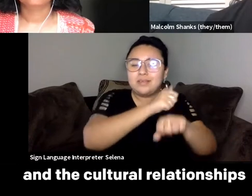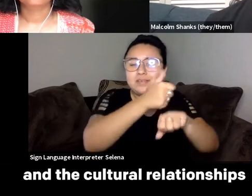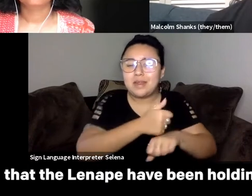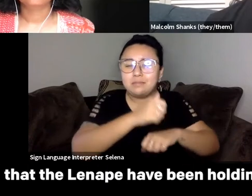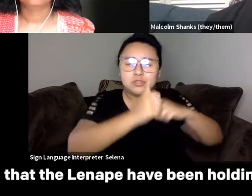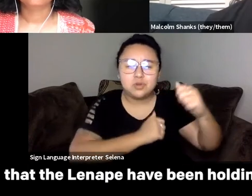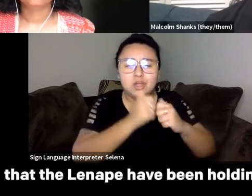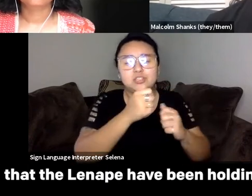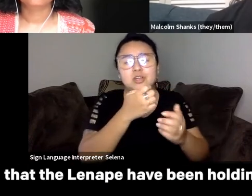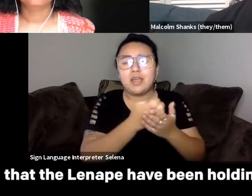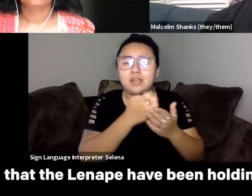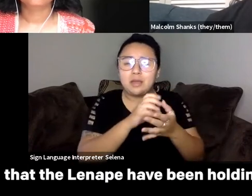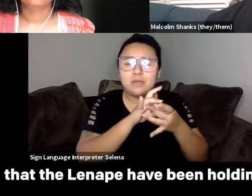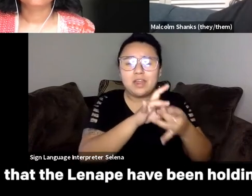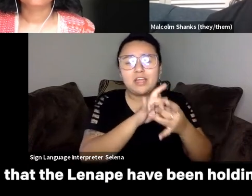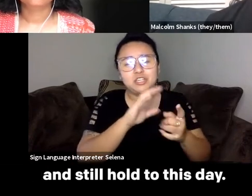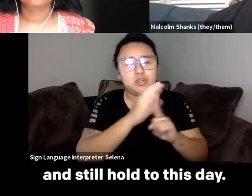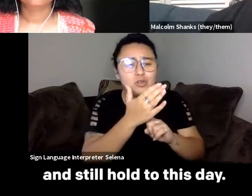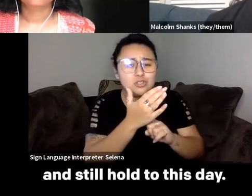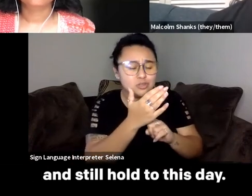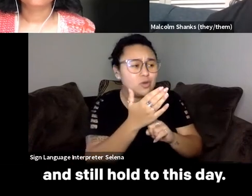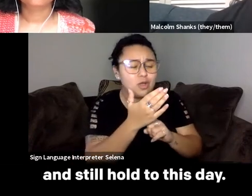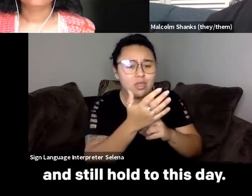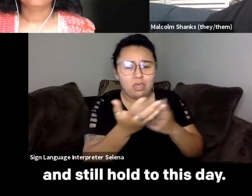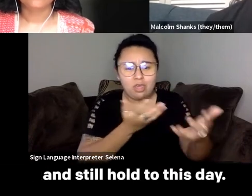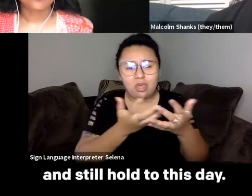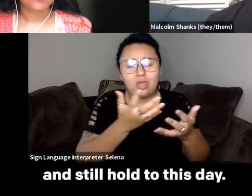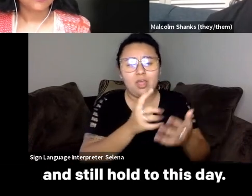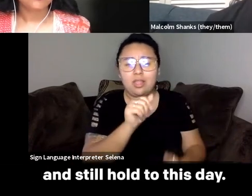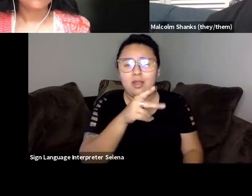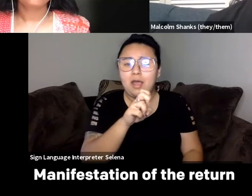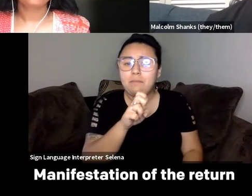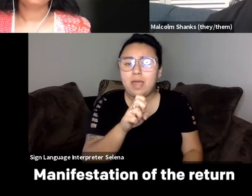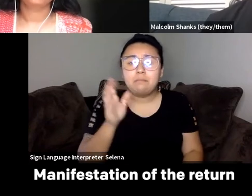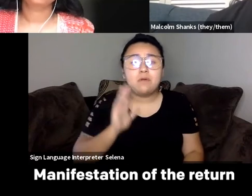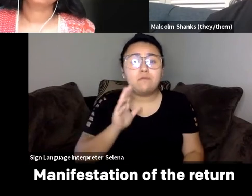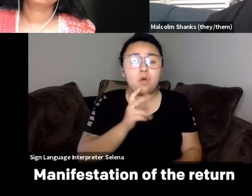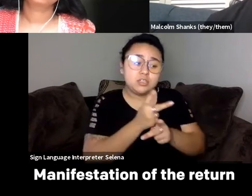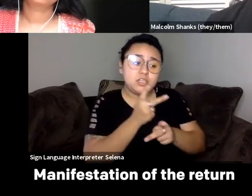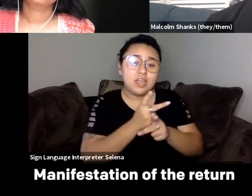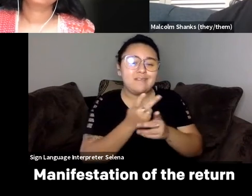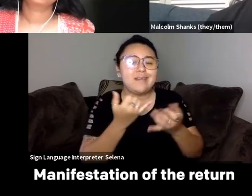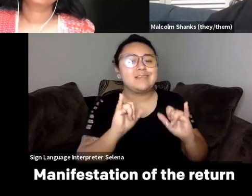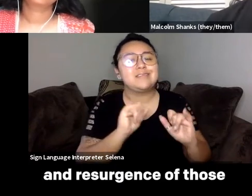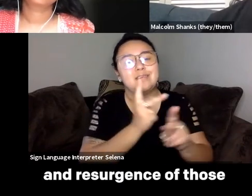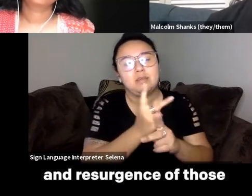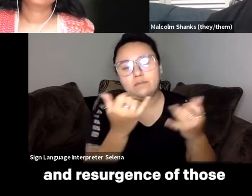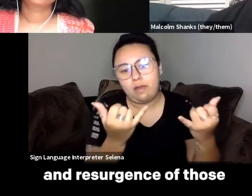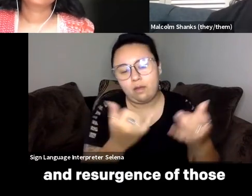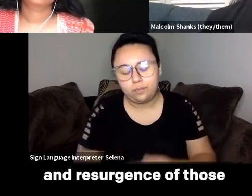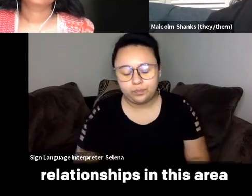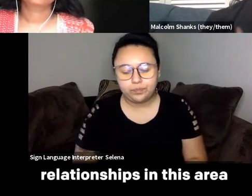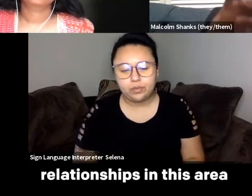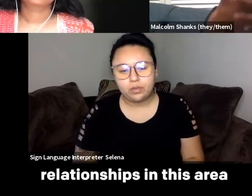the cultural relationships that the Lenape have been holding and still hold to this day. A manifestation of